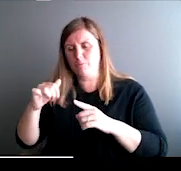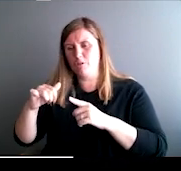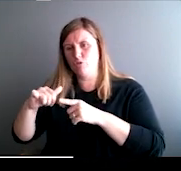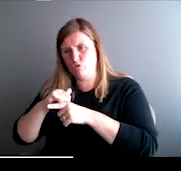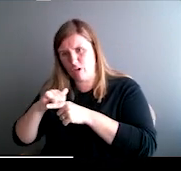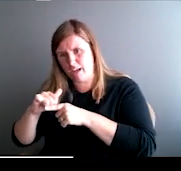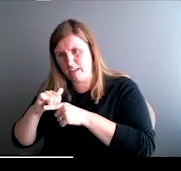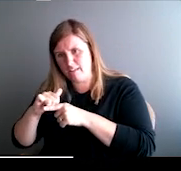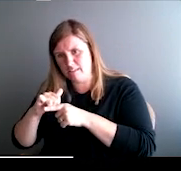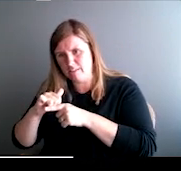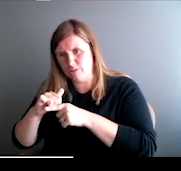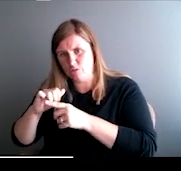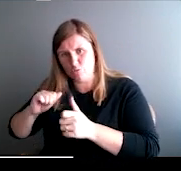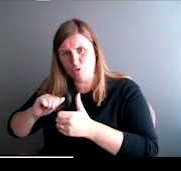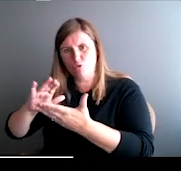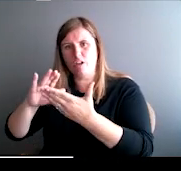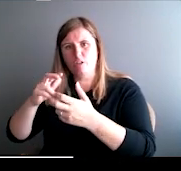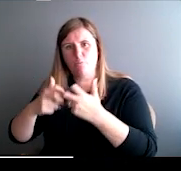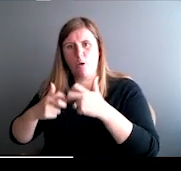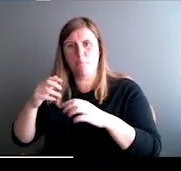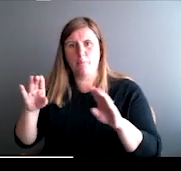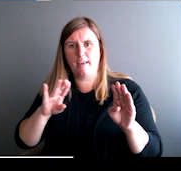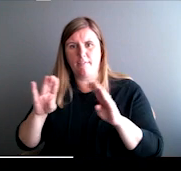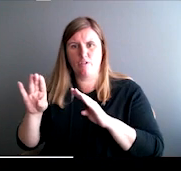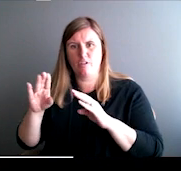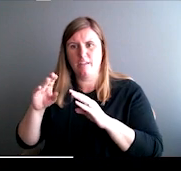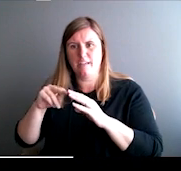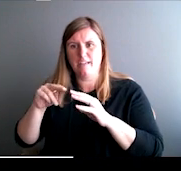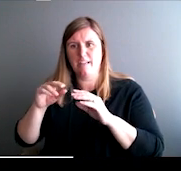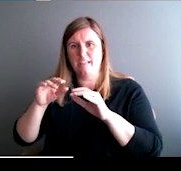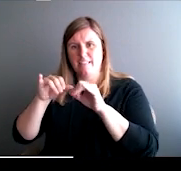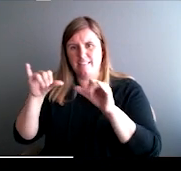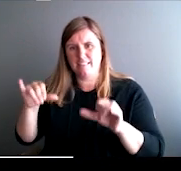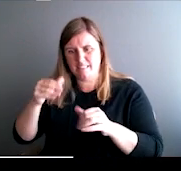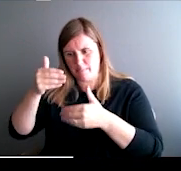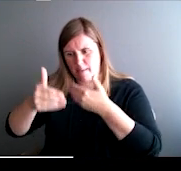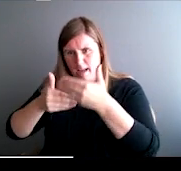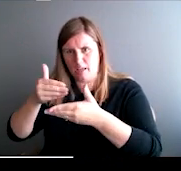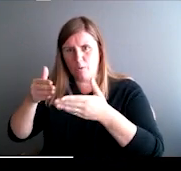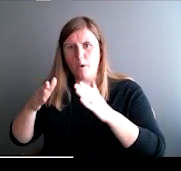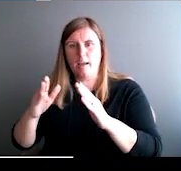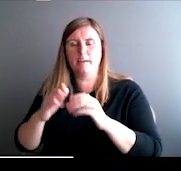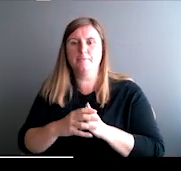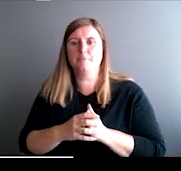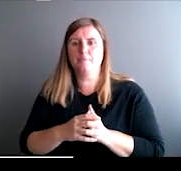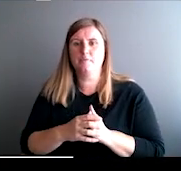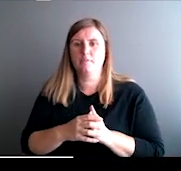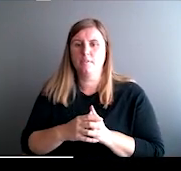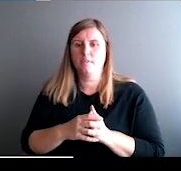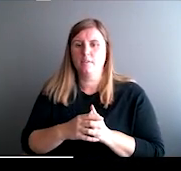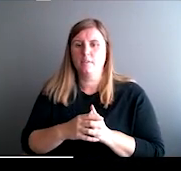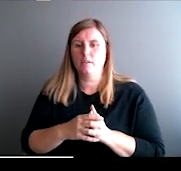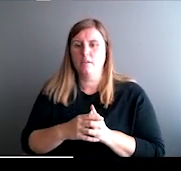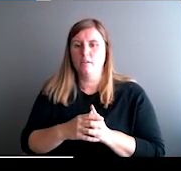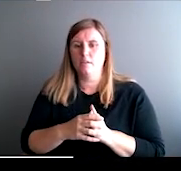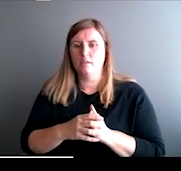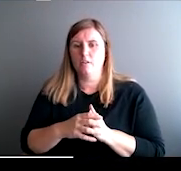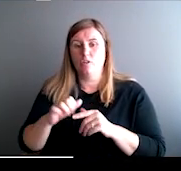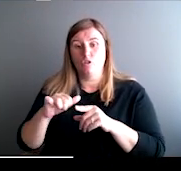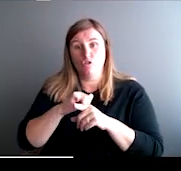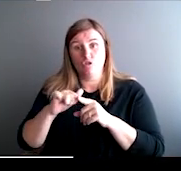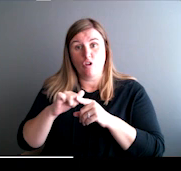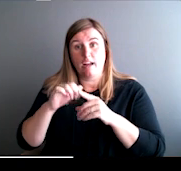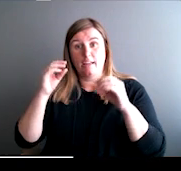to address problem behavior in a systematic way. And Once again, the training and